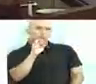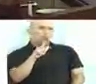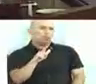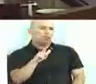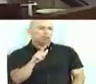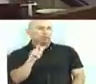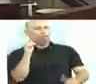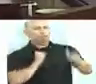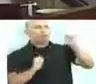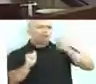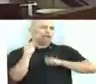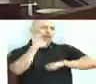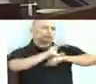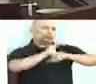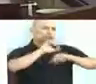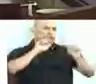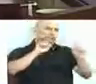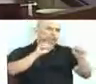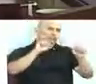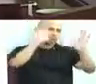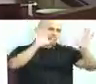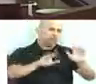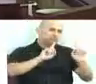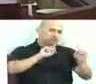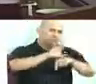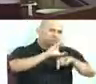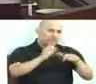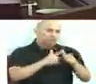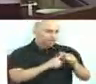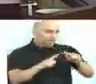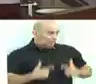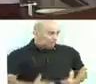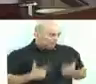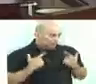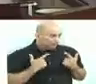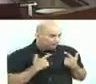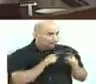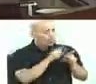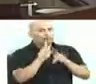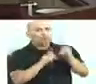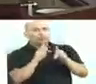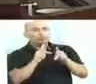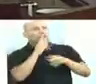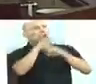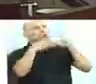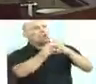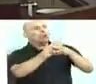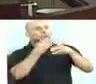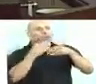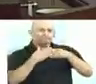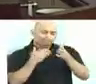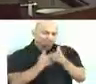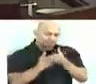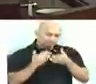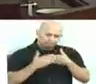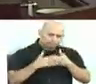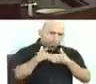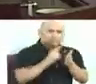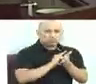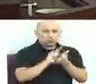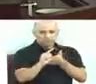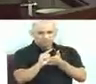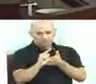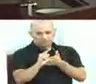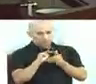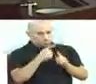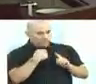church every Sunday, and then living like people of the world the rest of the week.